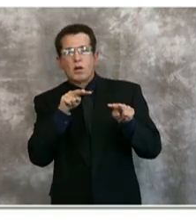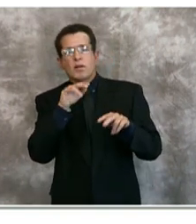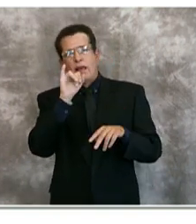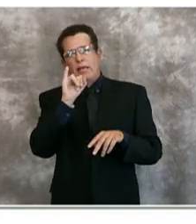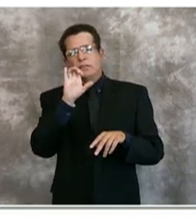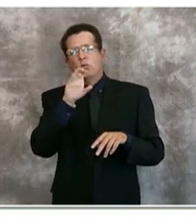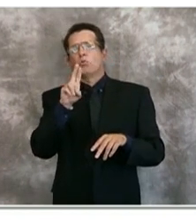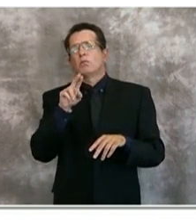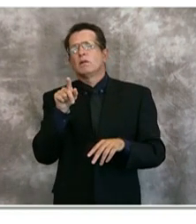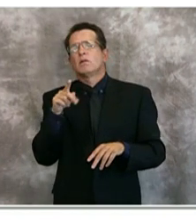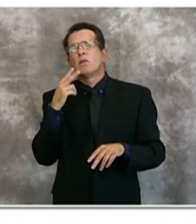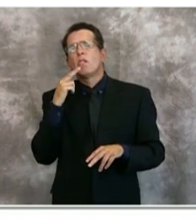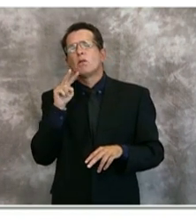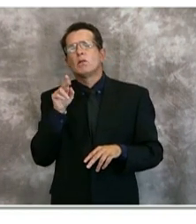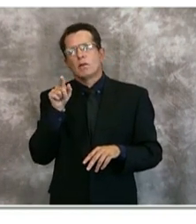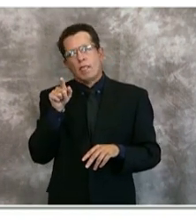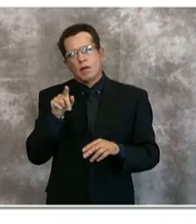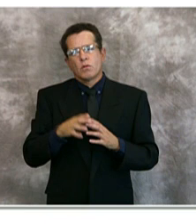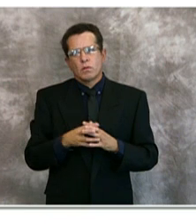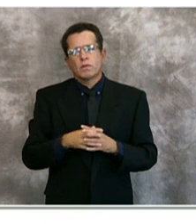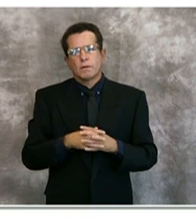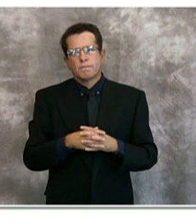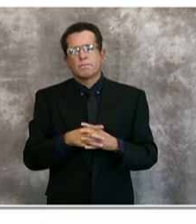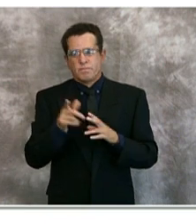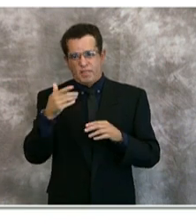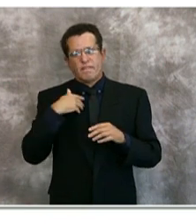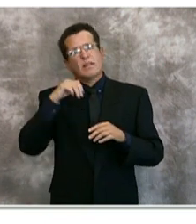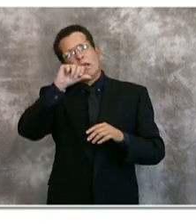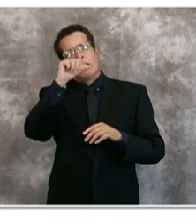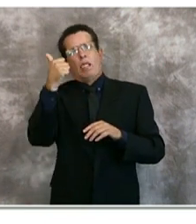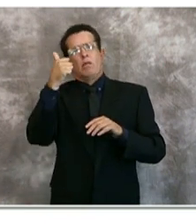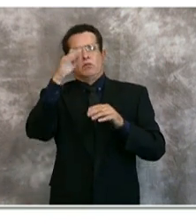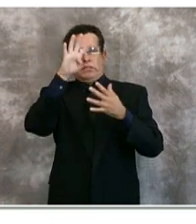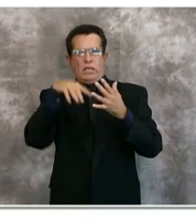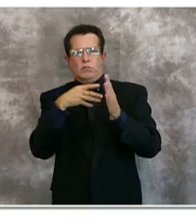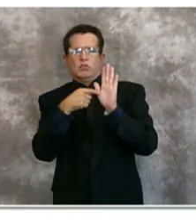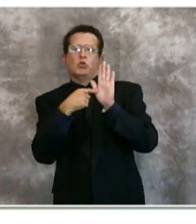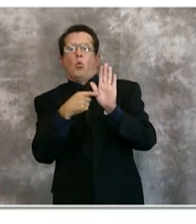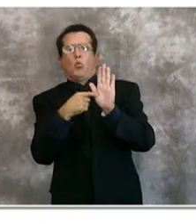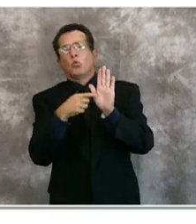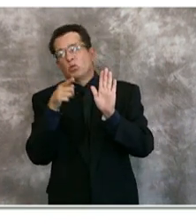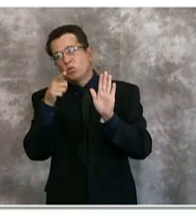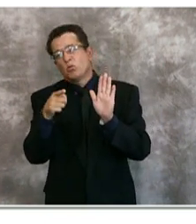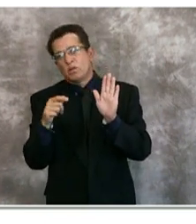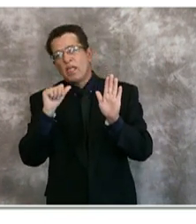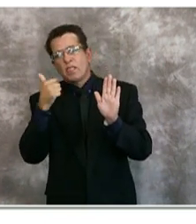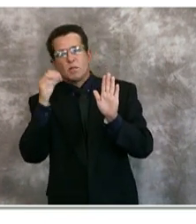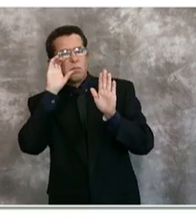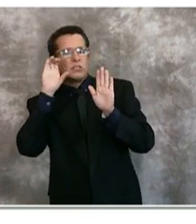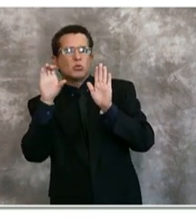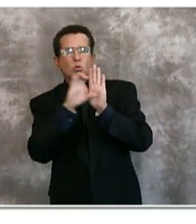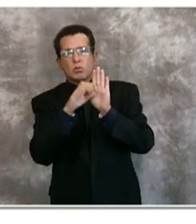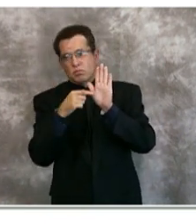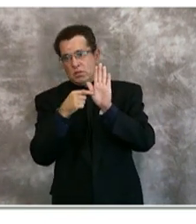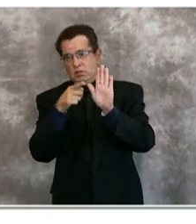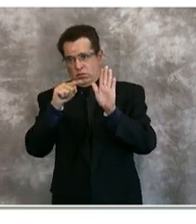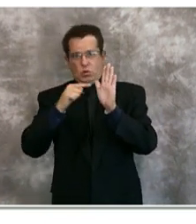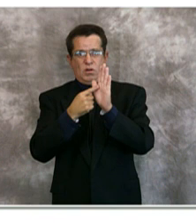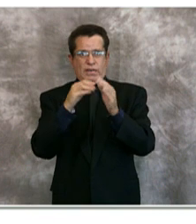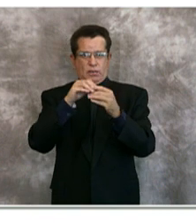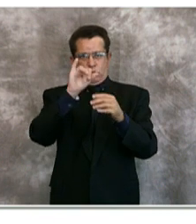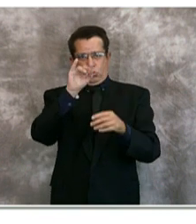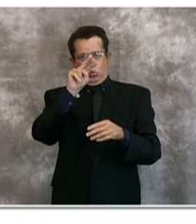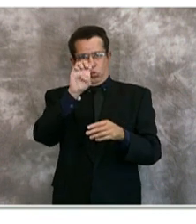back to the last slide. This is actually another depiction of hospitalizations, and beginning in mid-June,